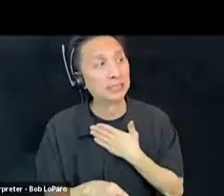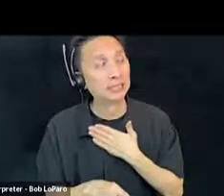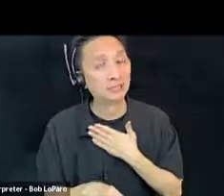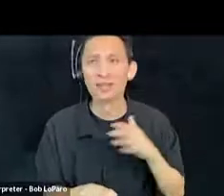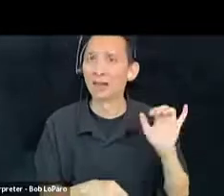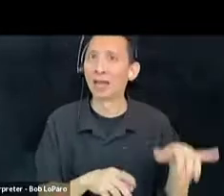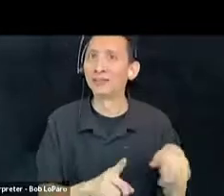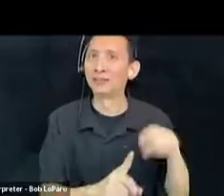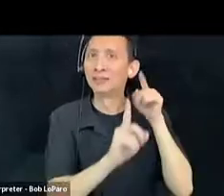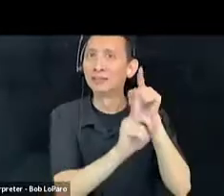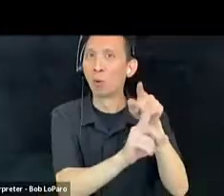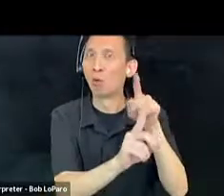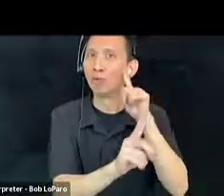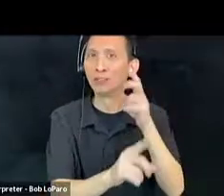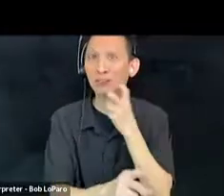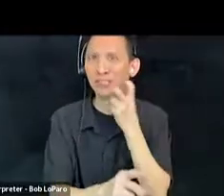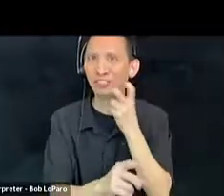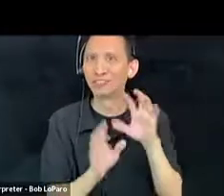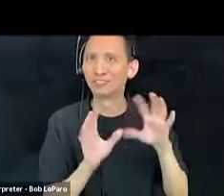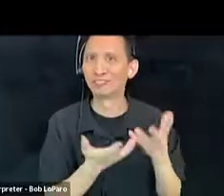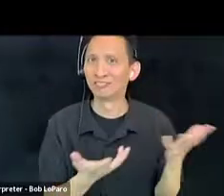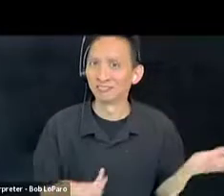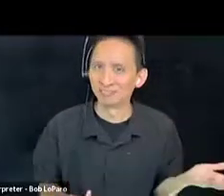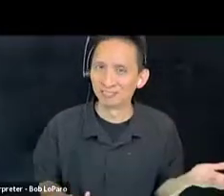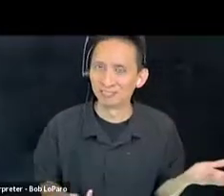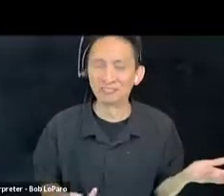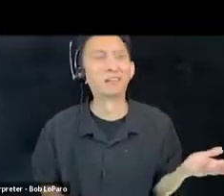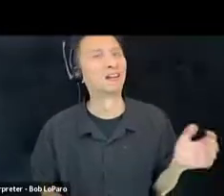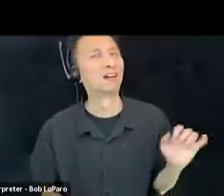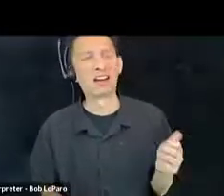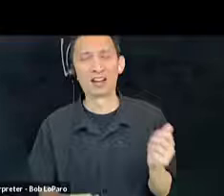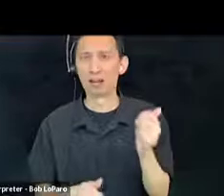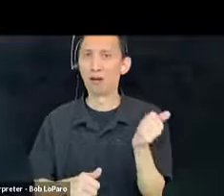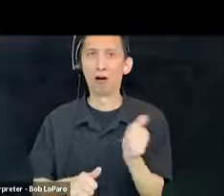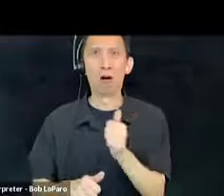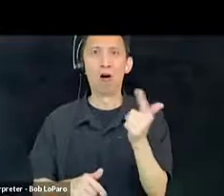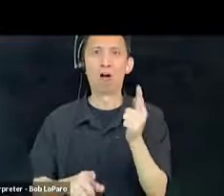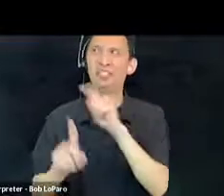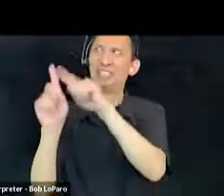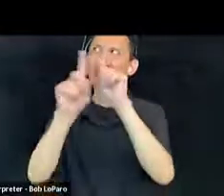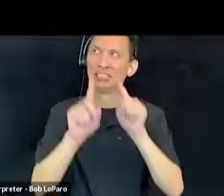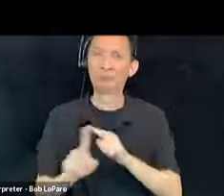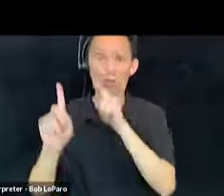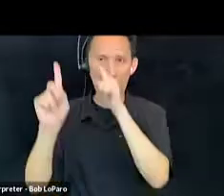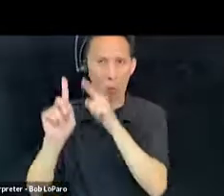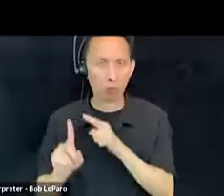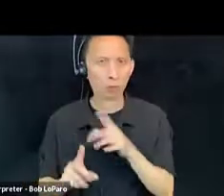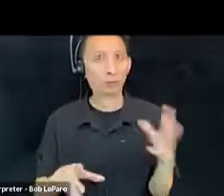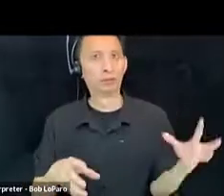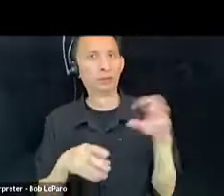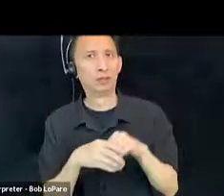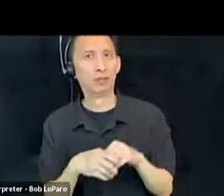his speech goals and so we can build in all of these extra strategies into this one activity